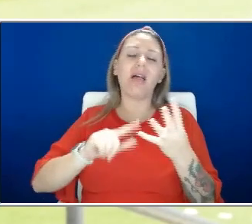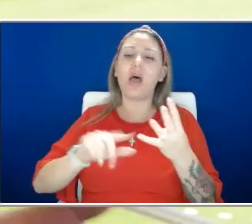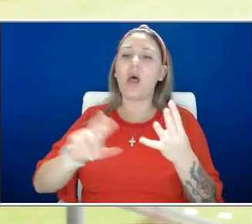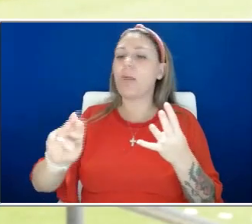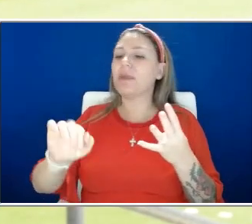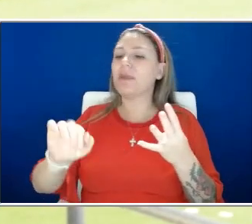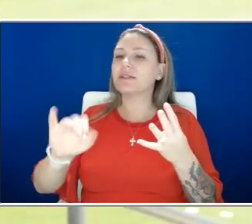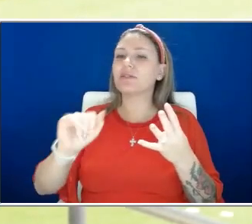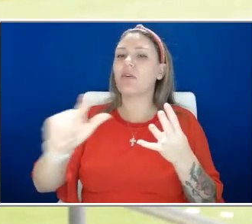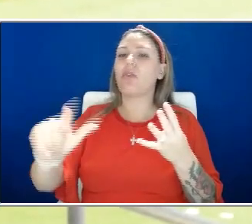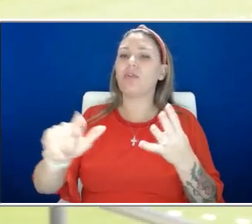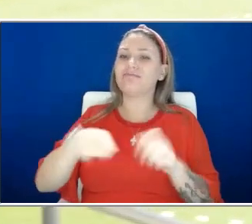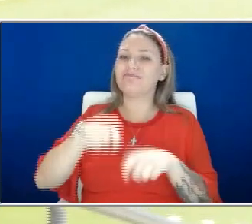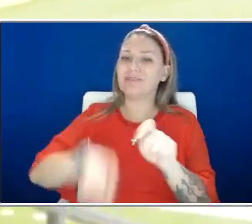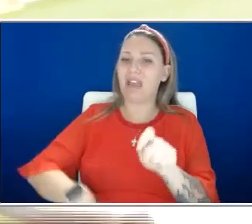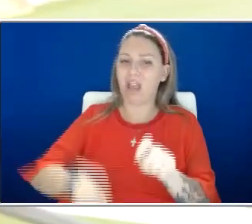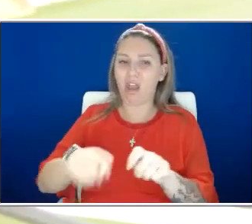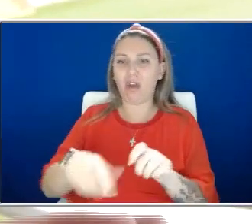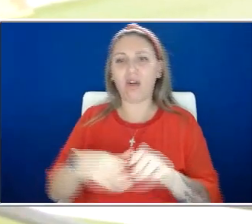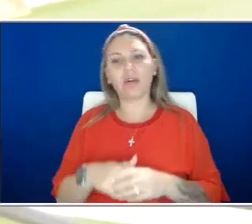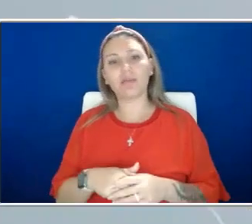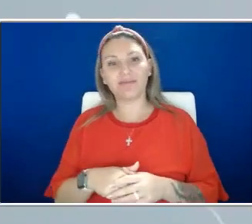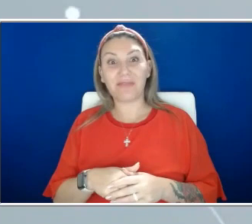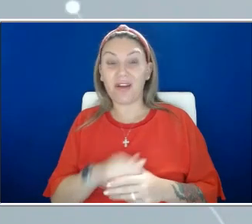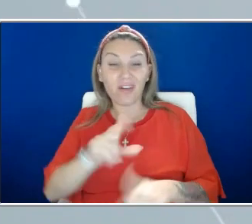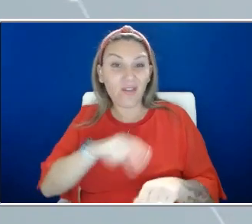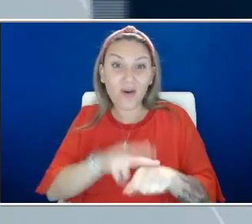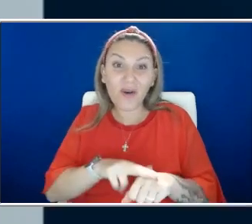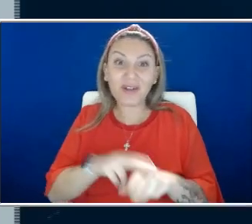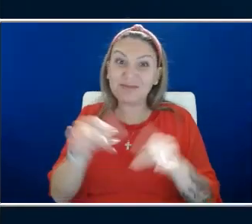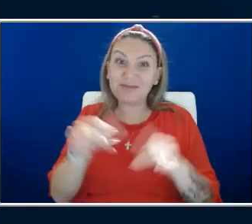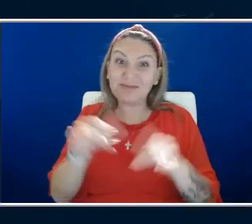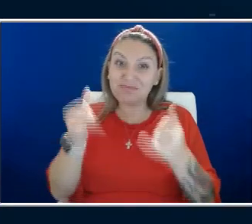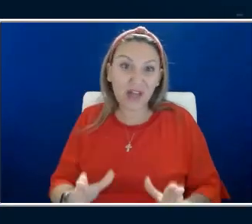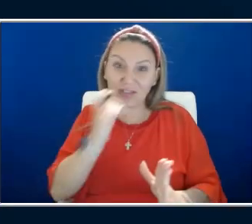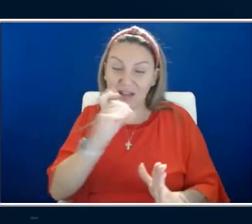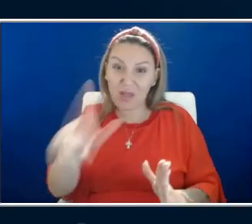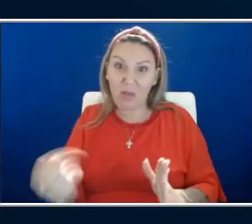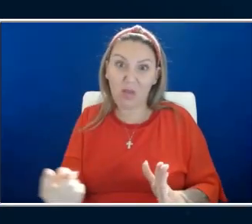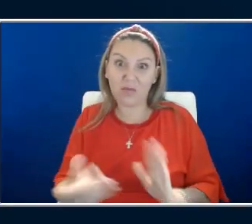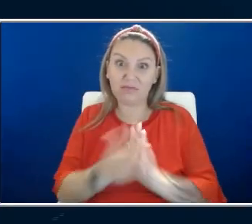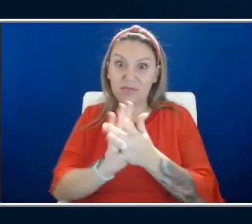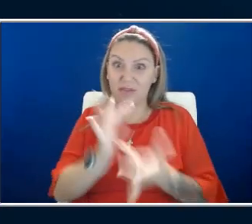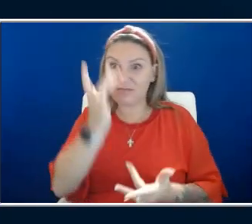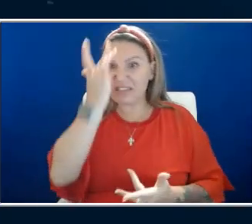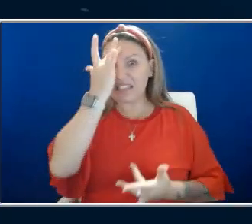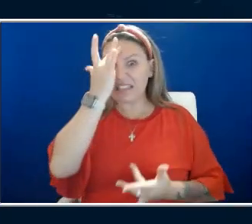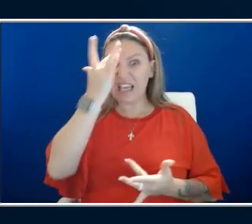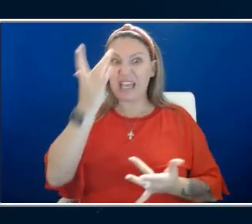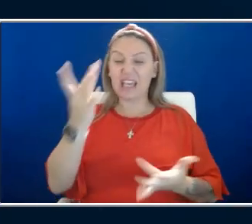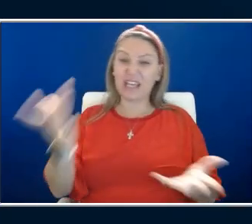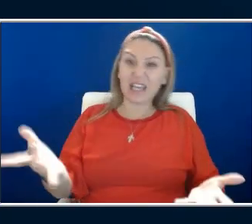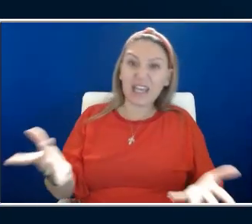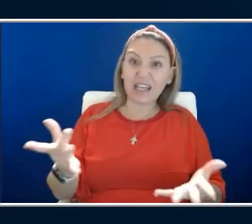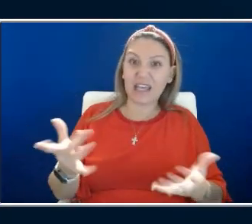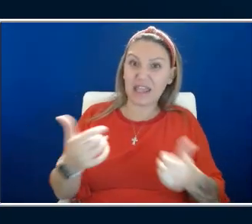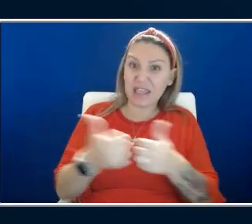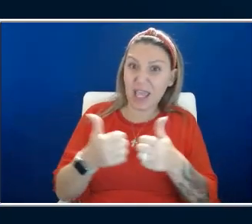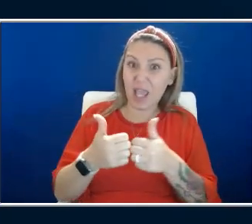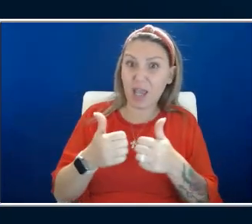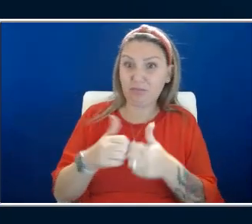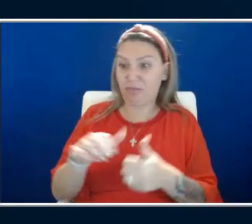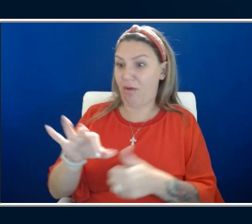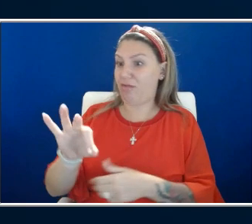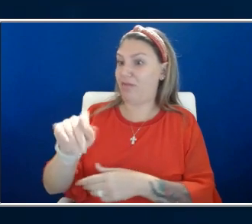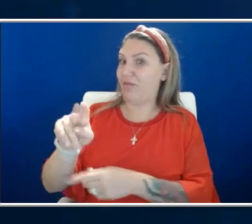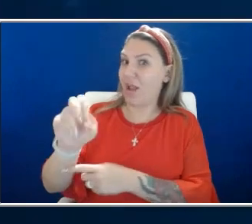care of. And of course, players are not the only ones who can become sick or injured at the game. Fans in the stands can, of course, suffer